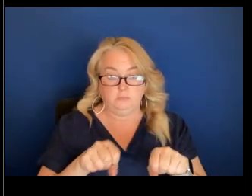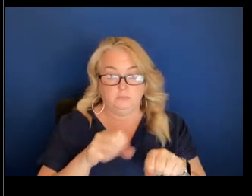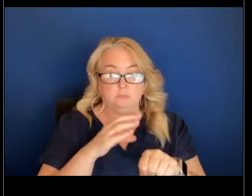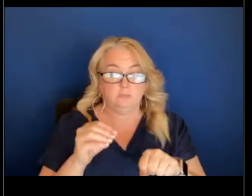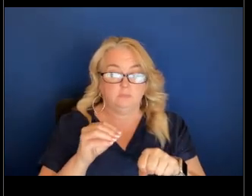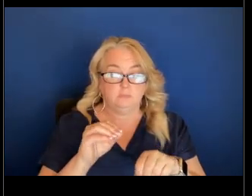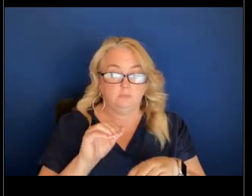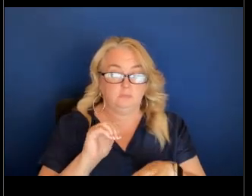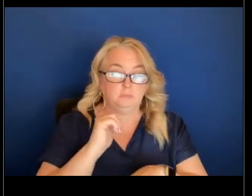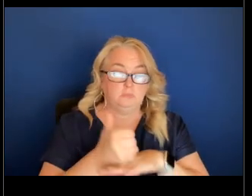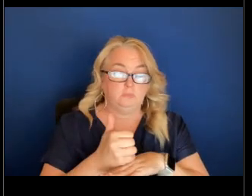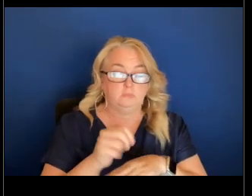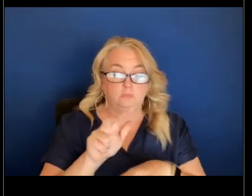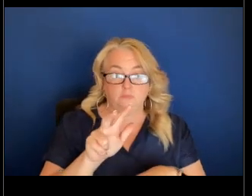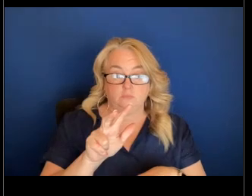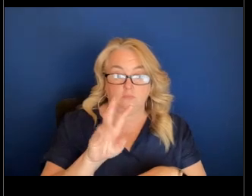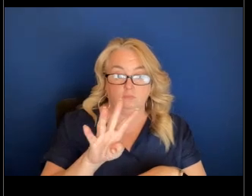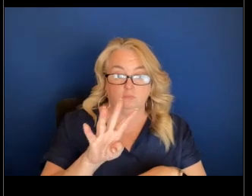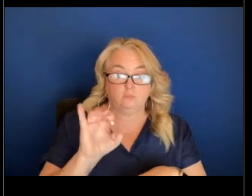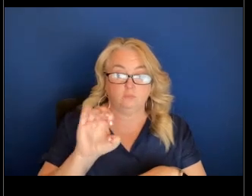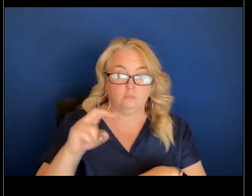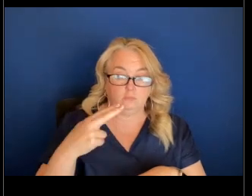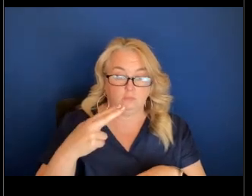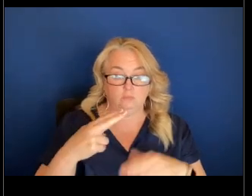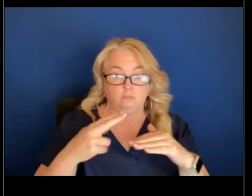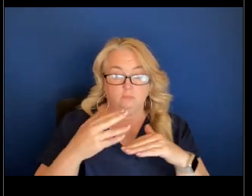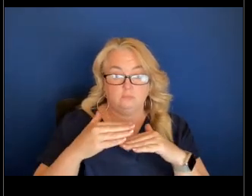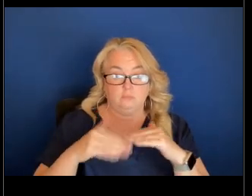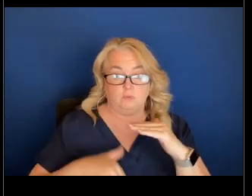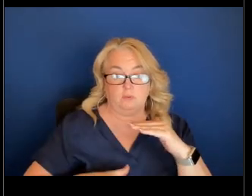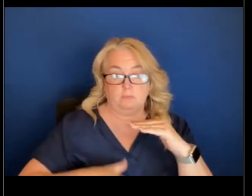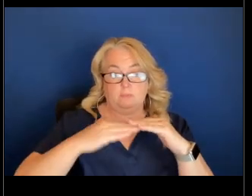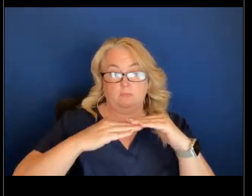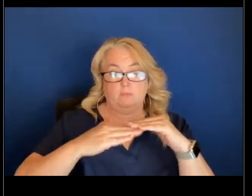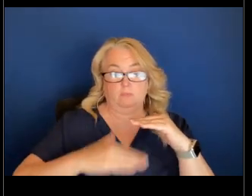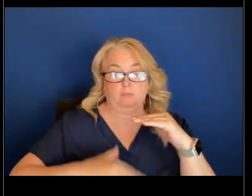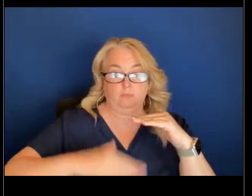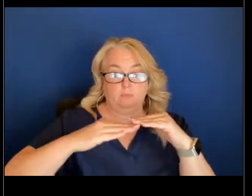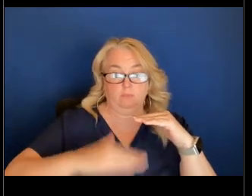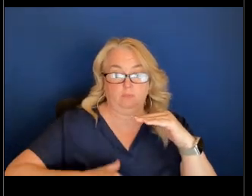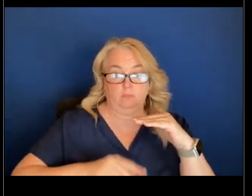be mounted at 34 inches maximum above the floor.